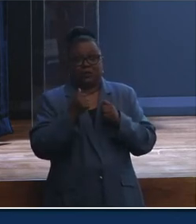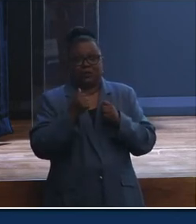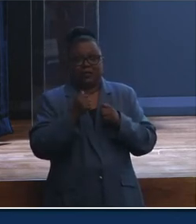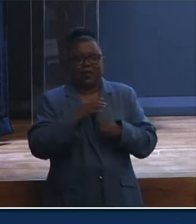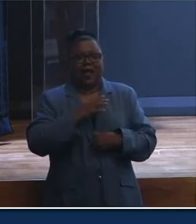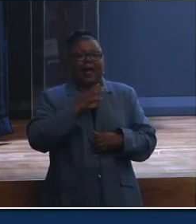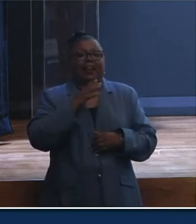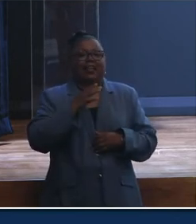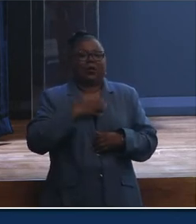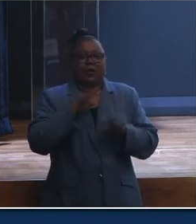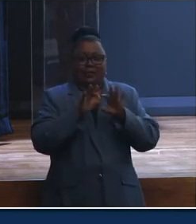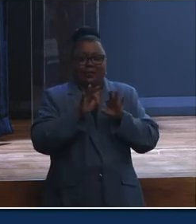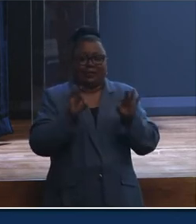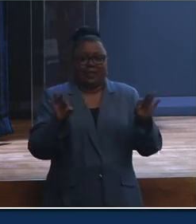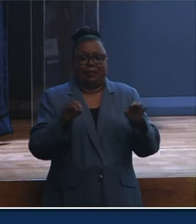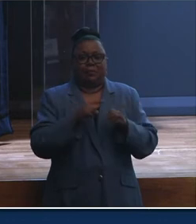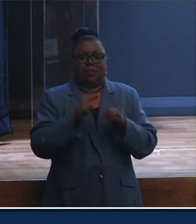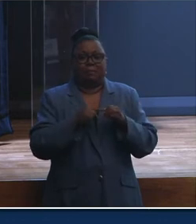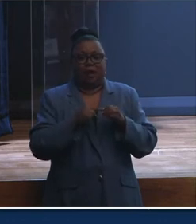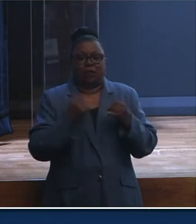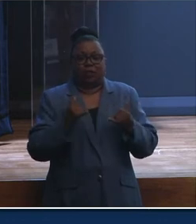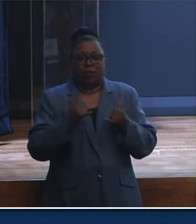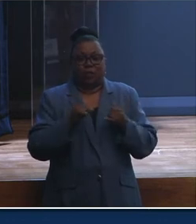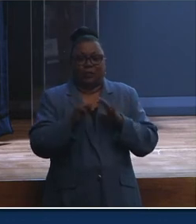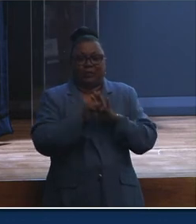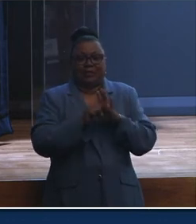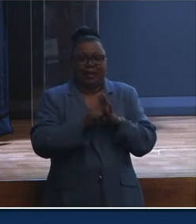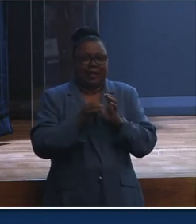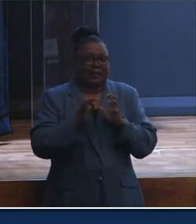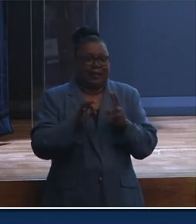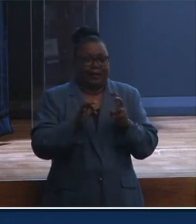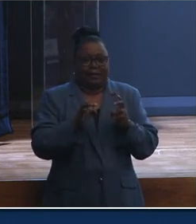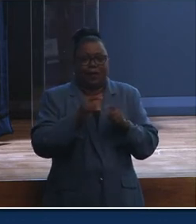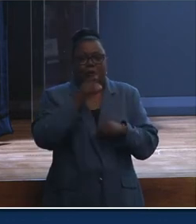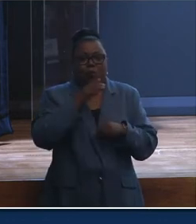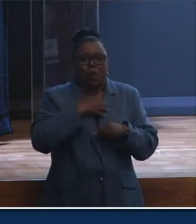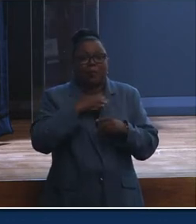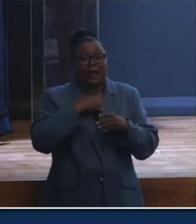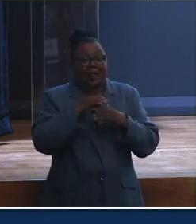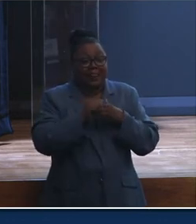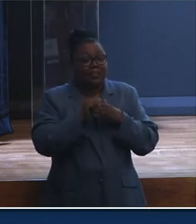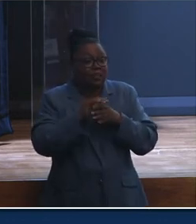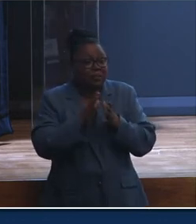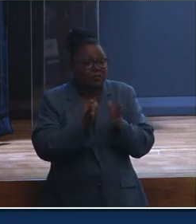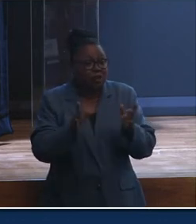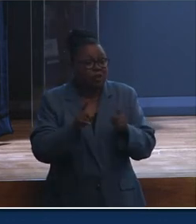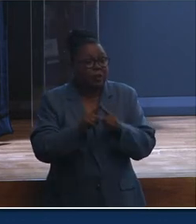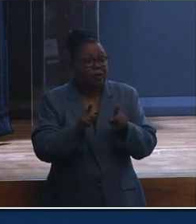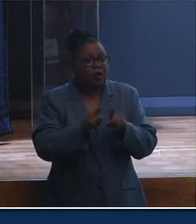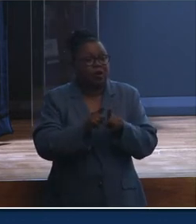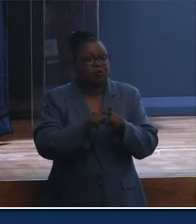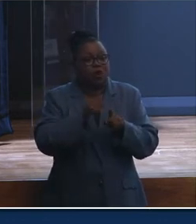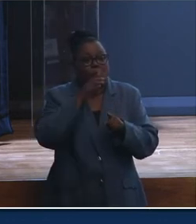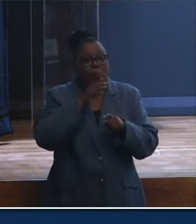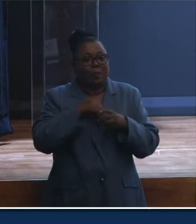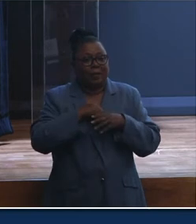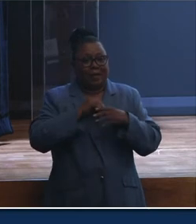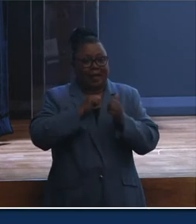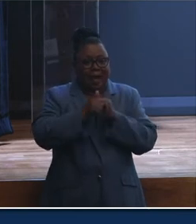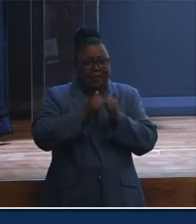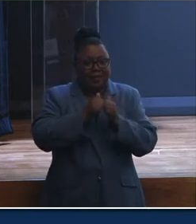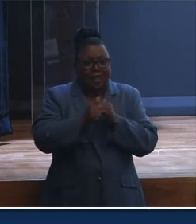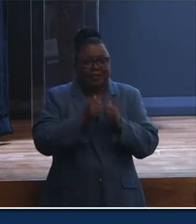eloquent statements about the current state of women in leadership in general, but also women in